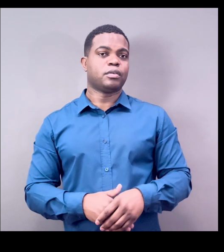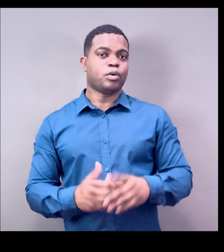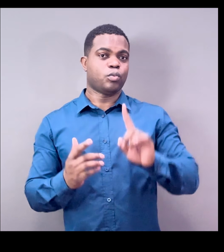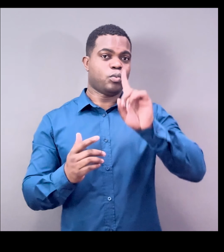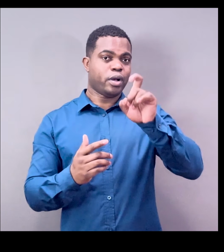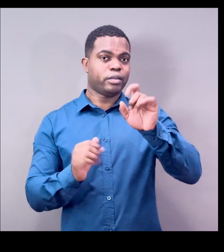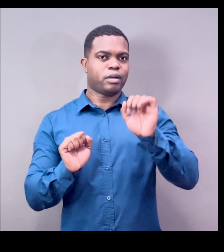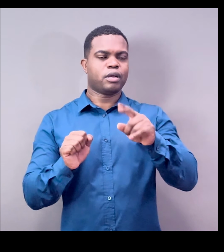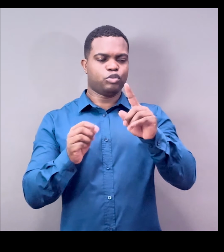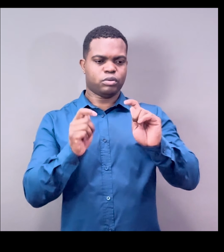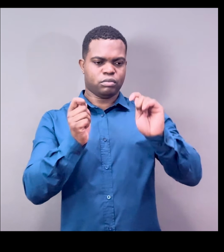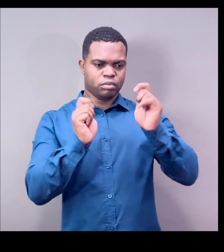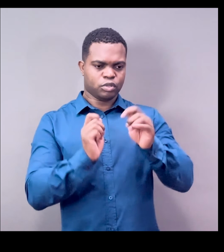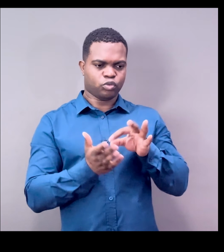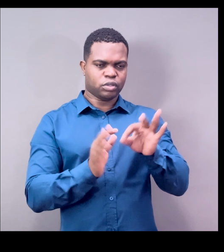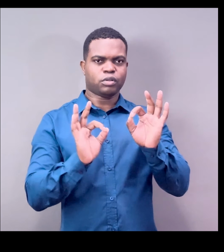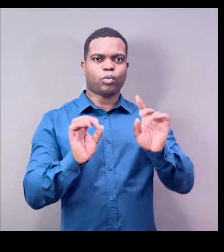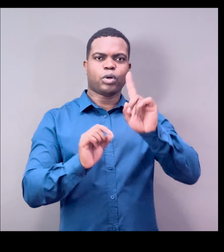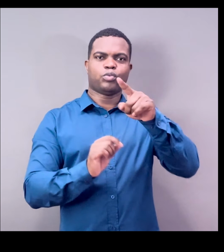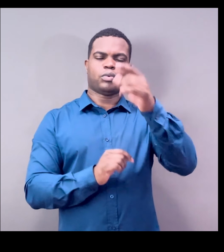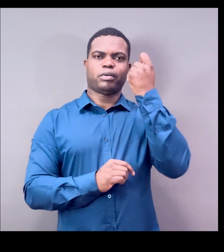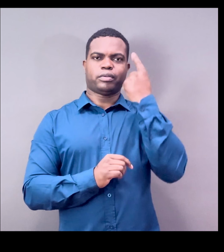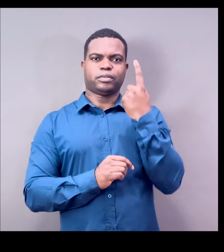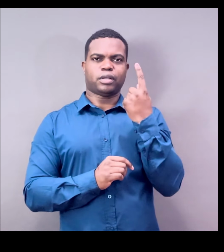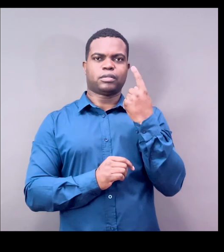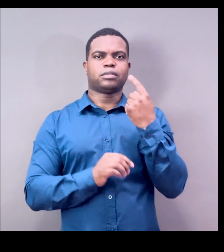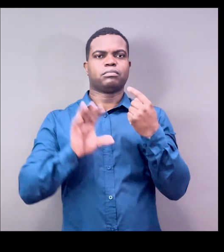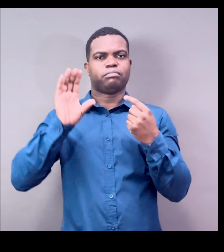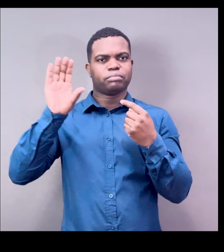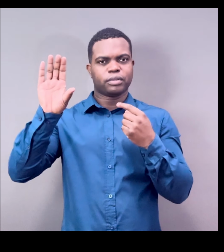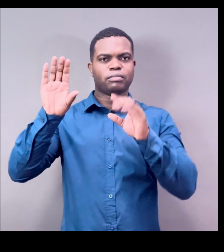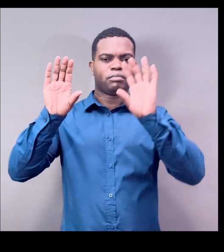understand their engagement,